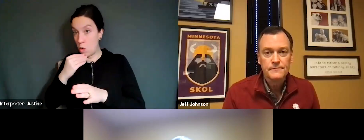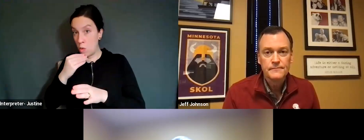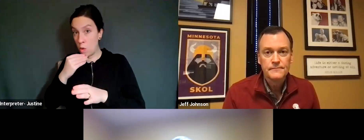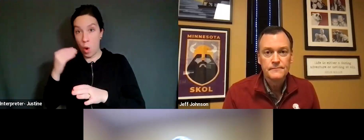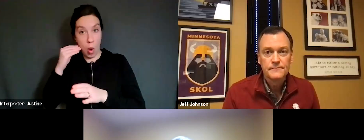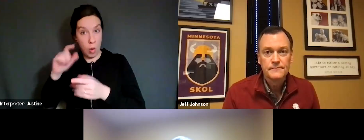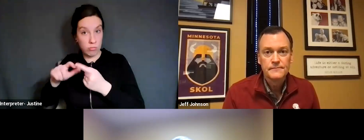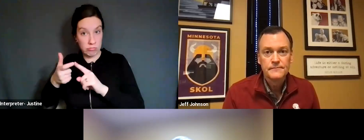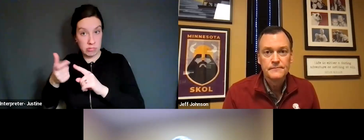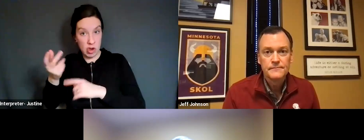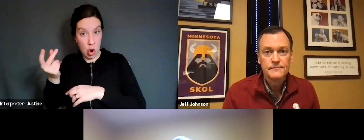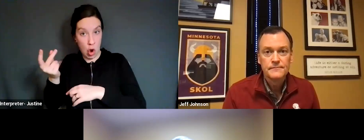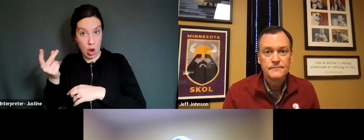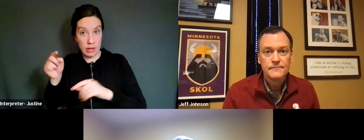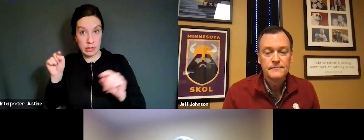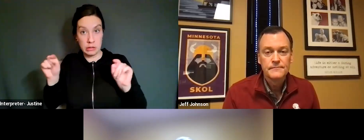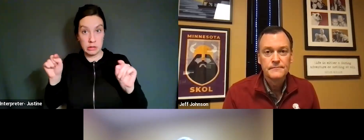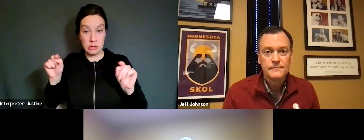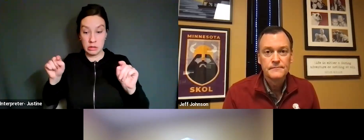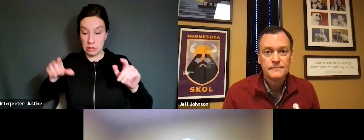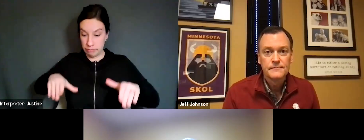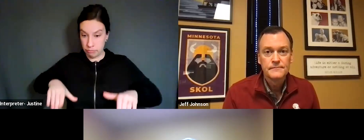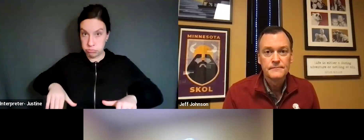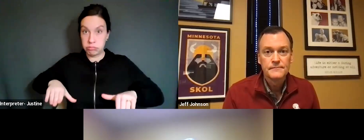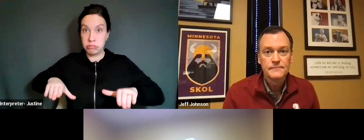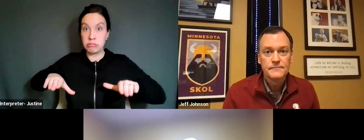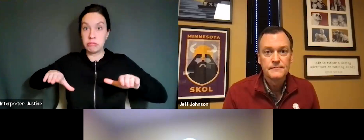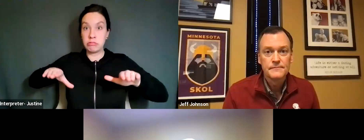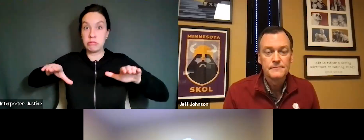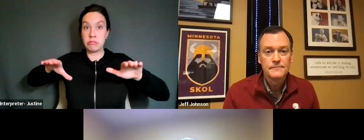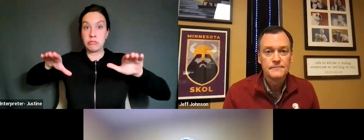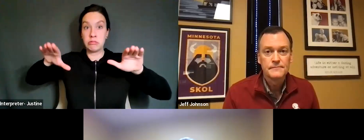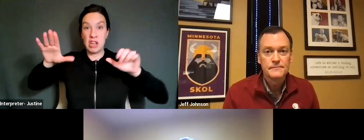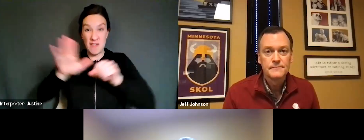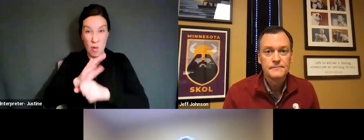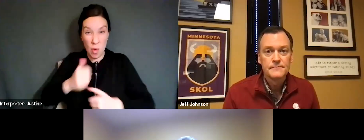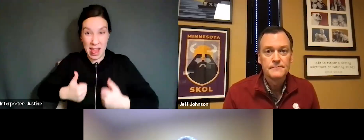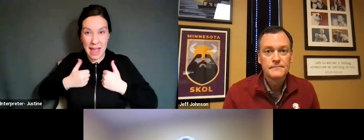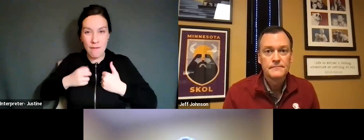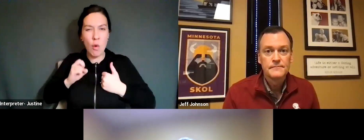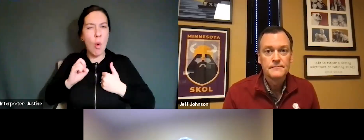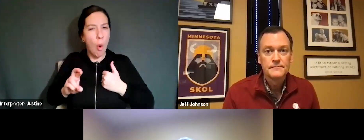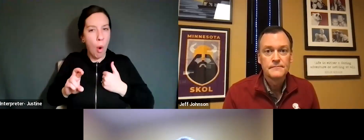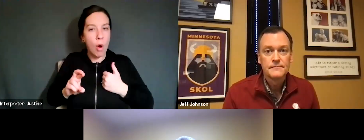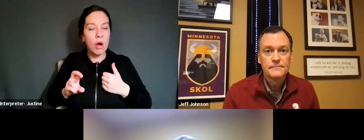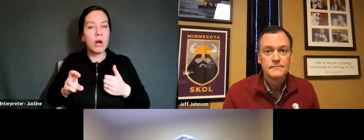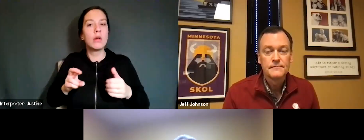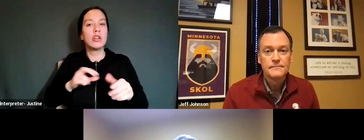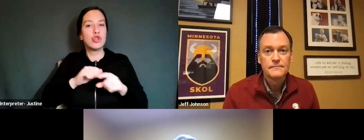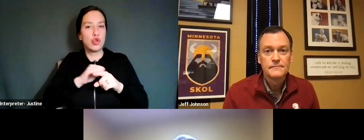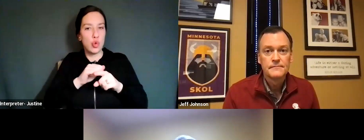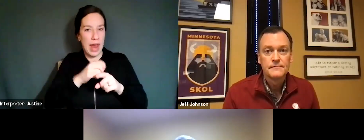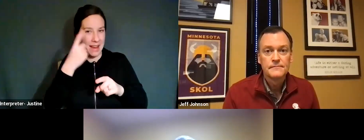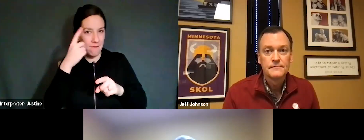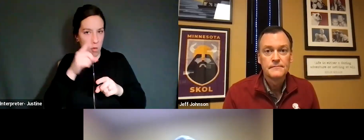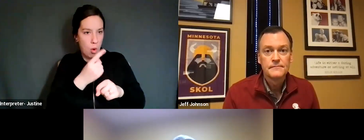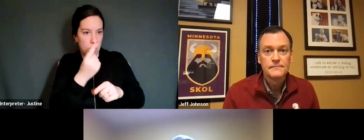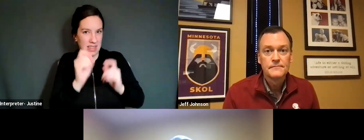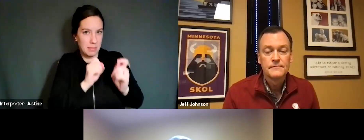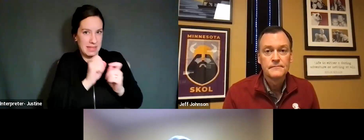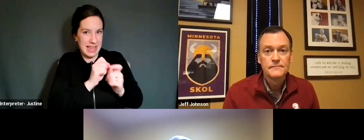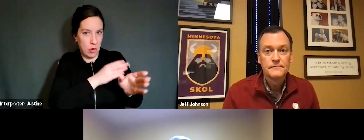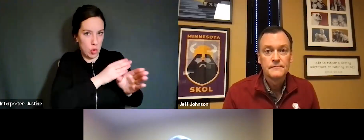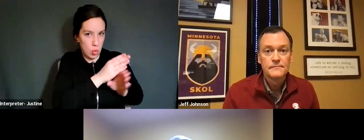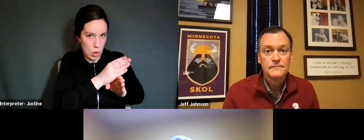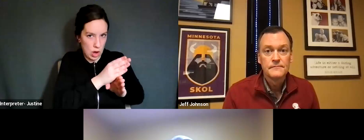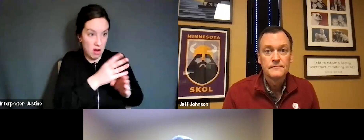criteria, then they'll be looked at going into one of these new roles? Yeah, all of our dogs are raised